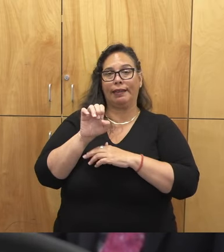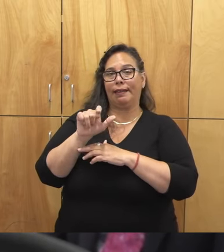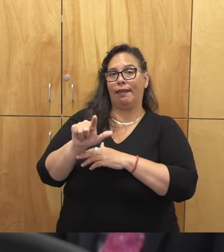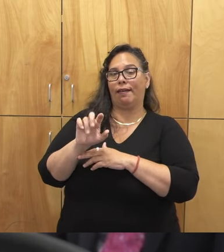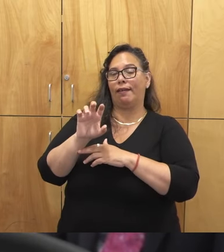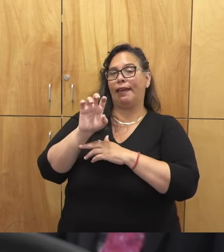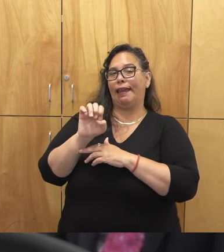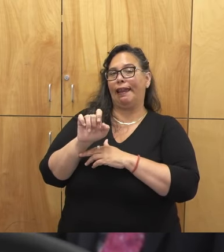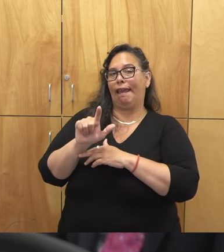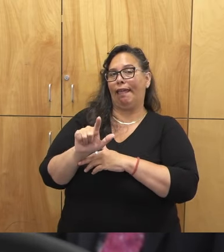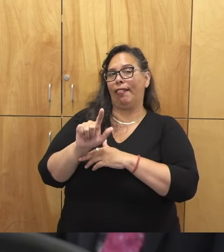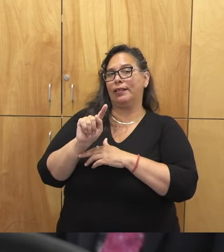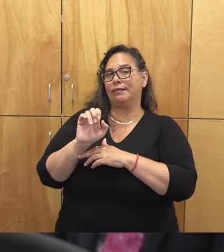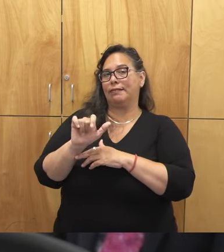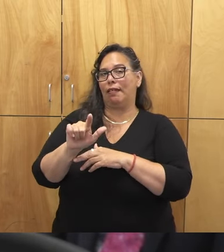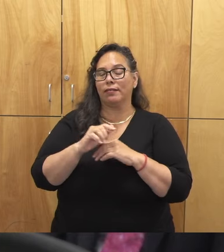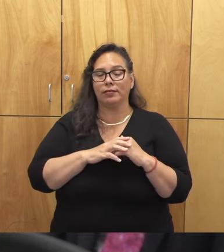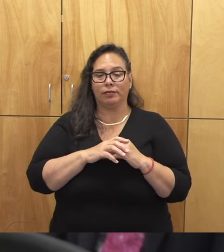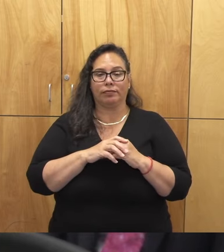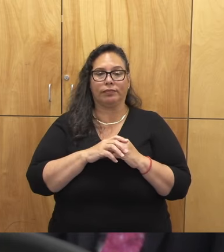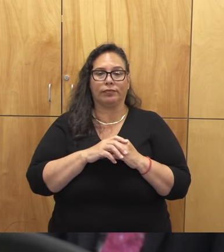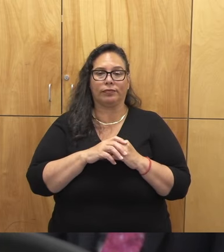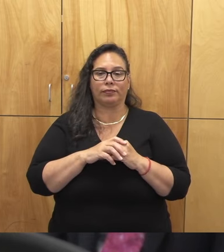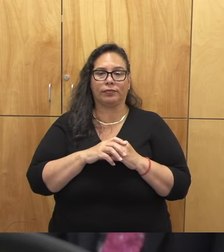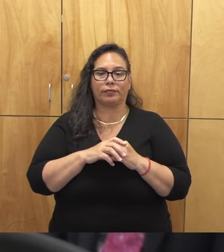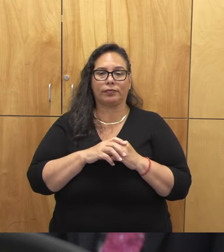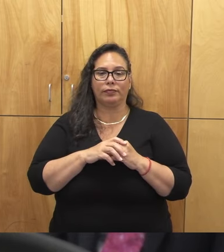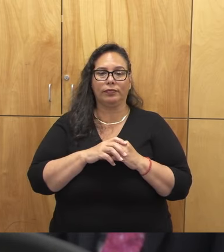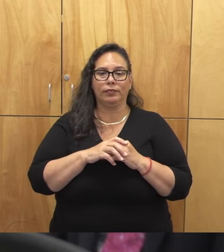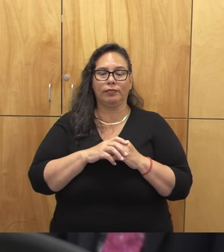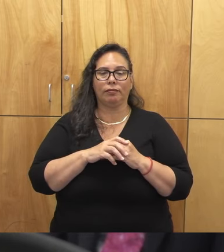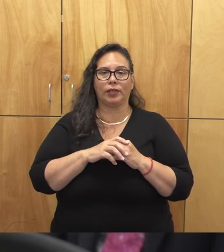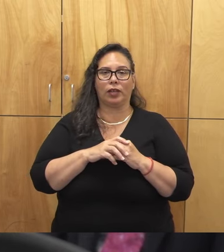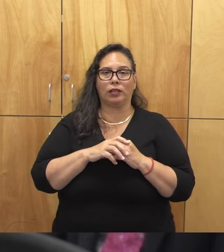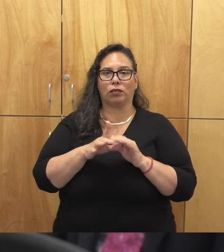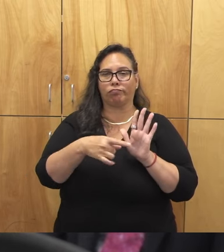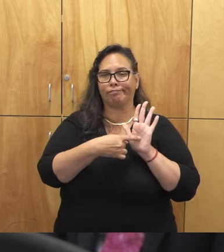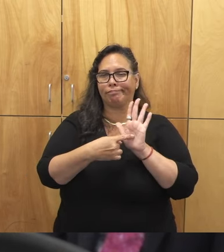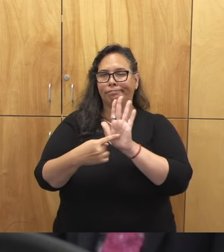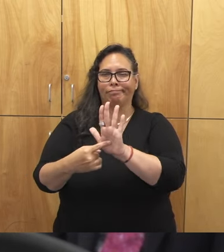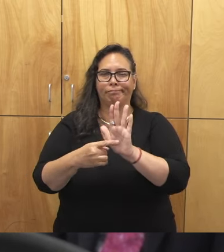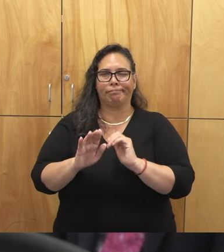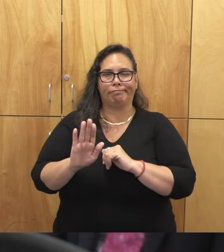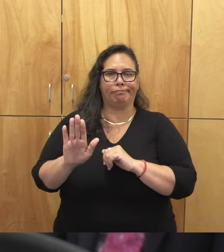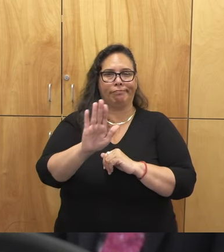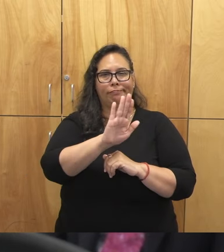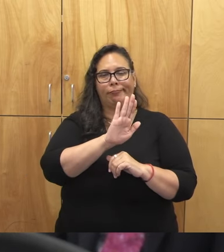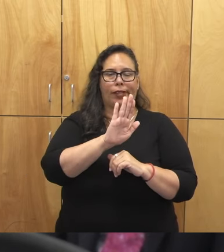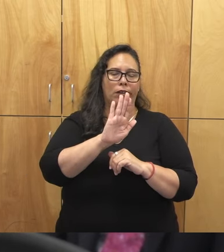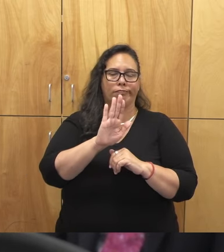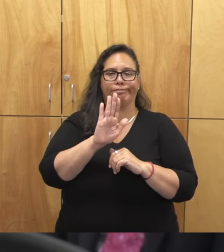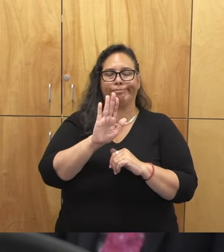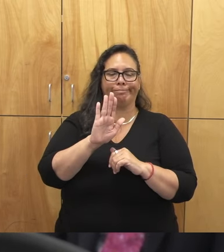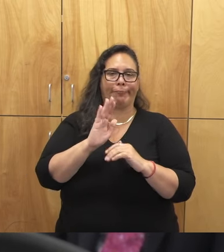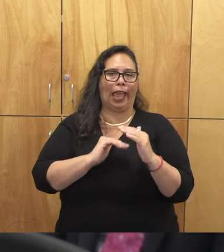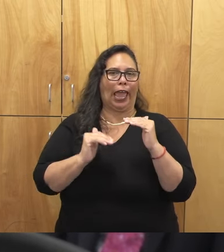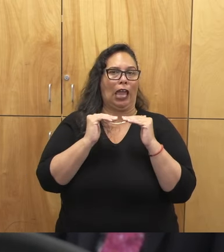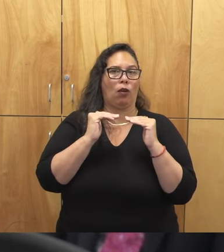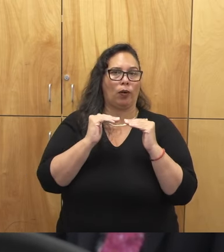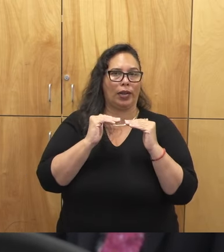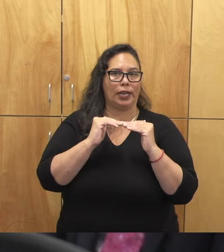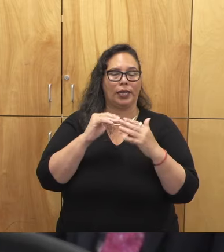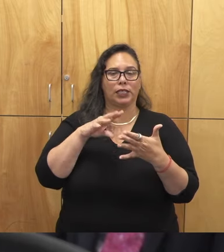LTELs. In this case, shining that flashlight of equity on students